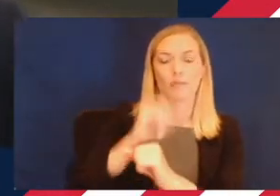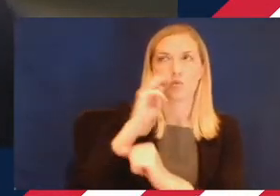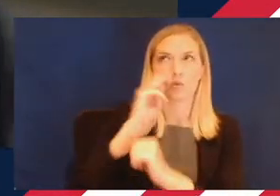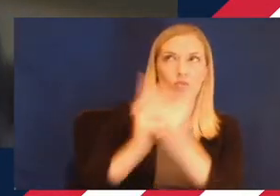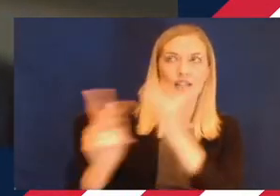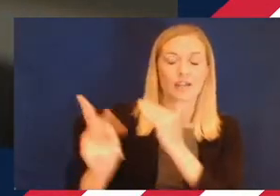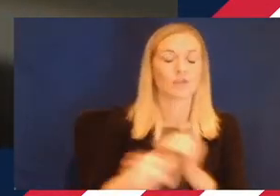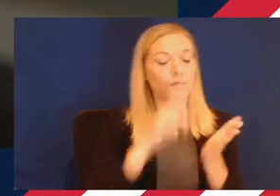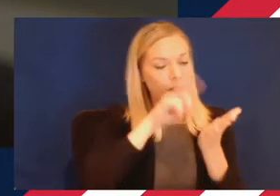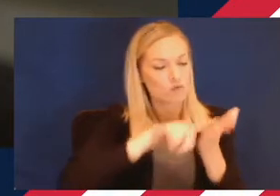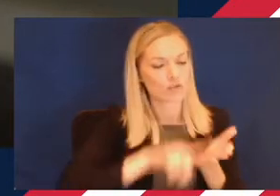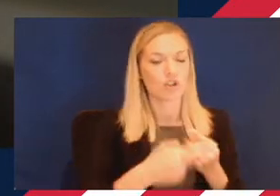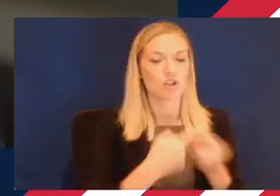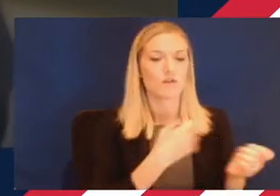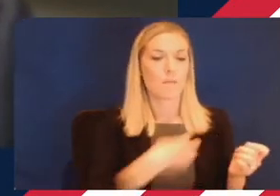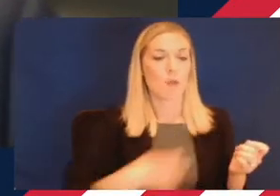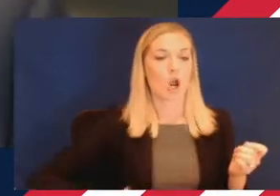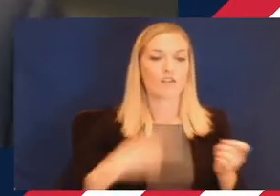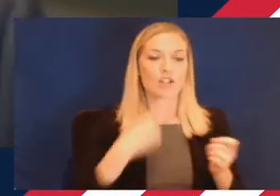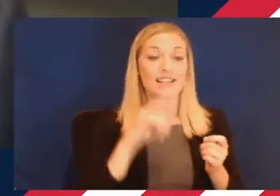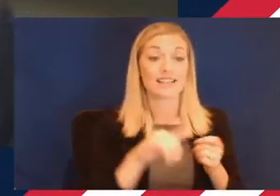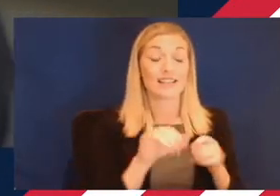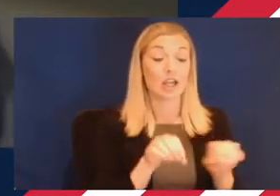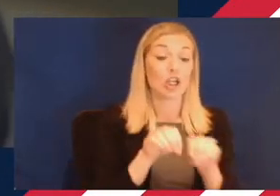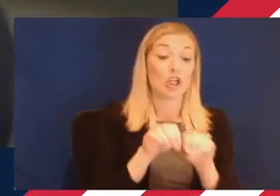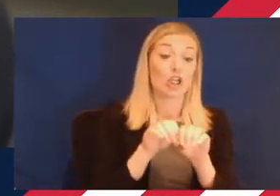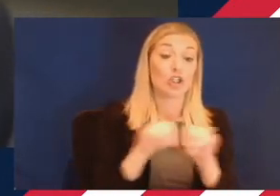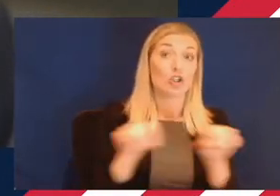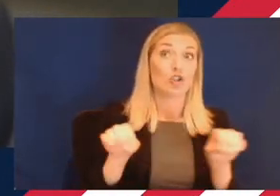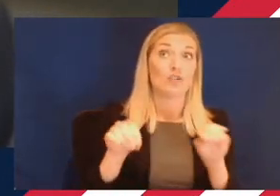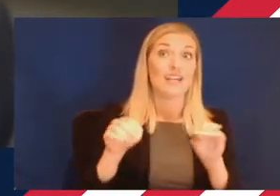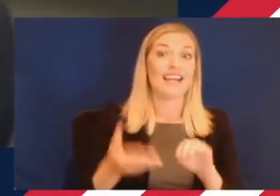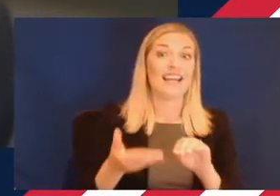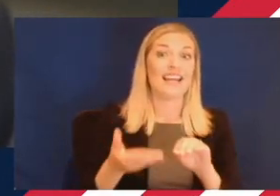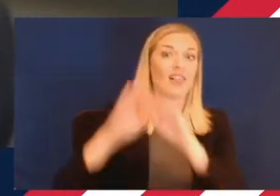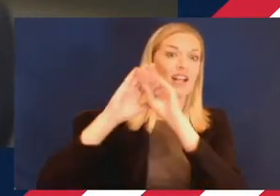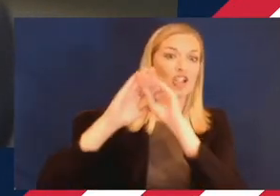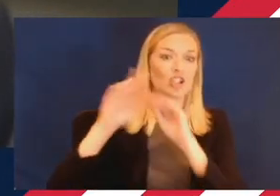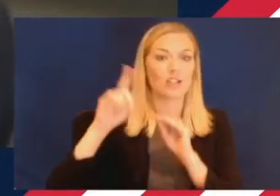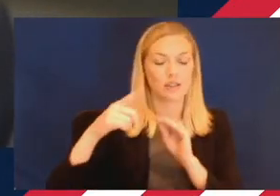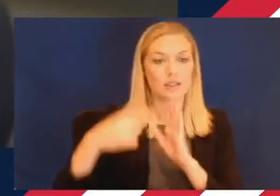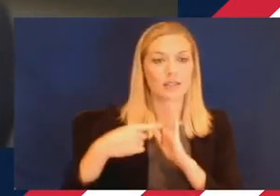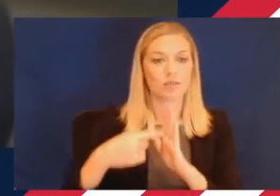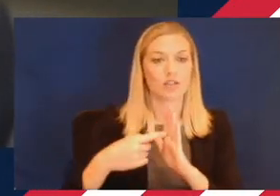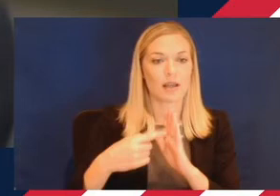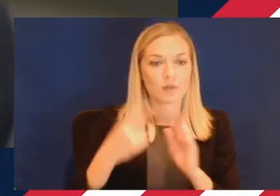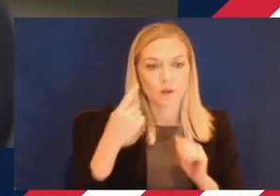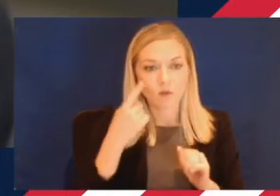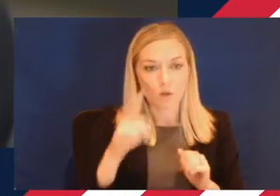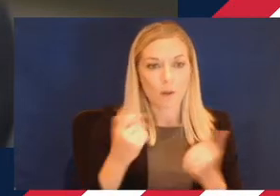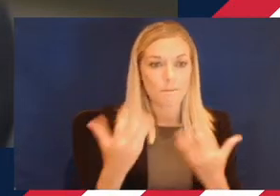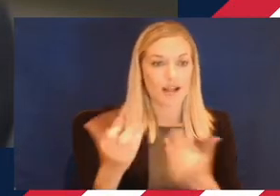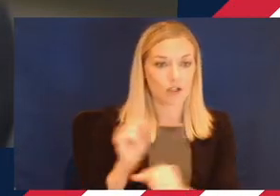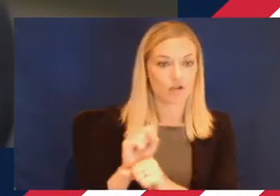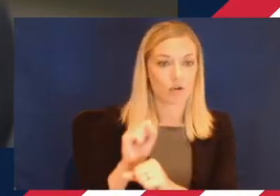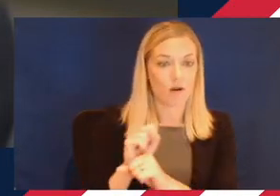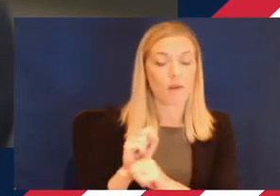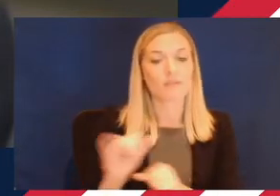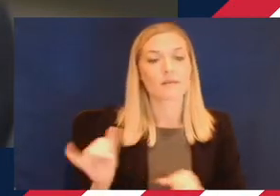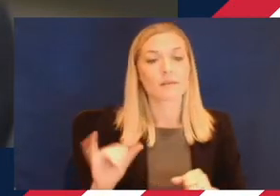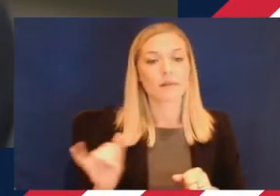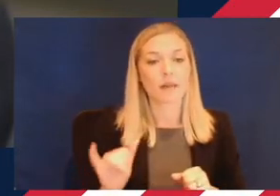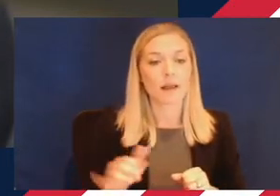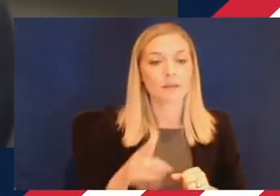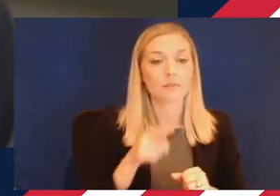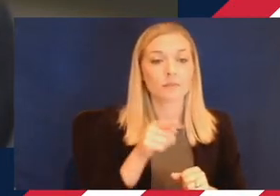that the degree inflation is pervasive for job postings. For example, 67% of postings for new production supervisors in